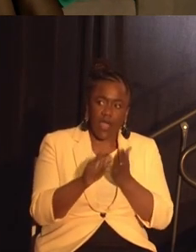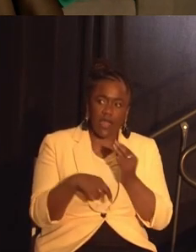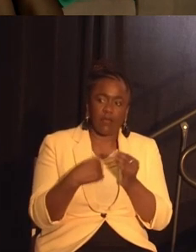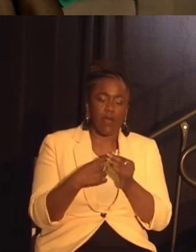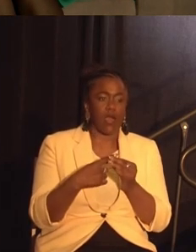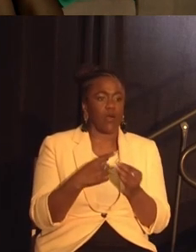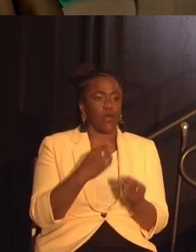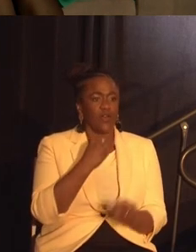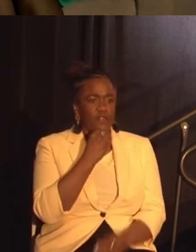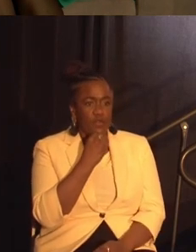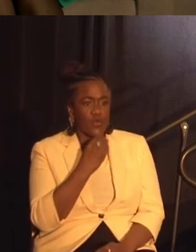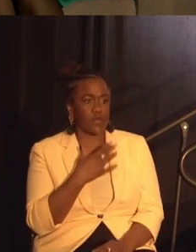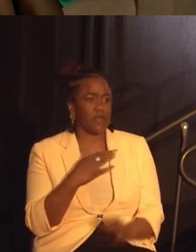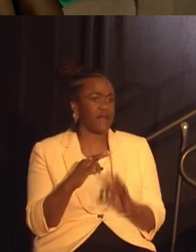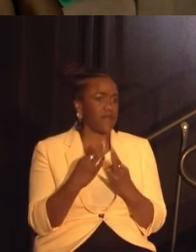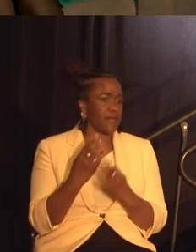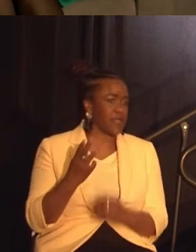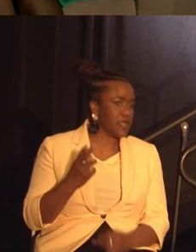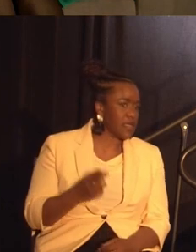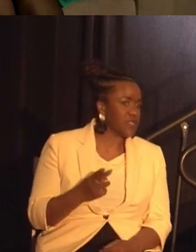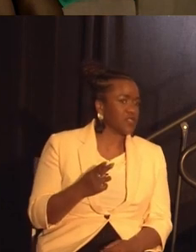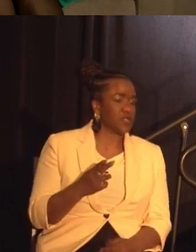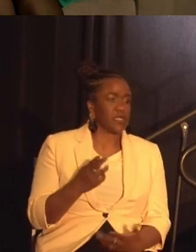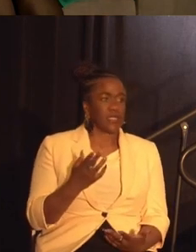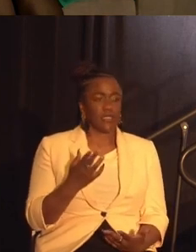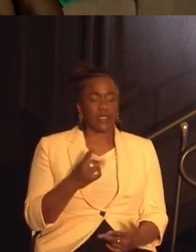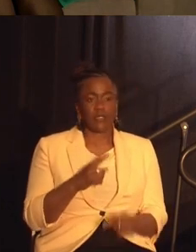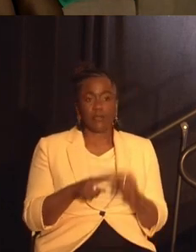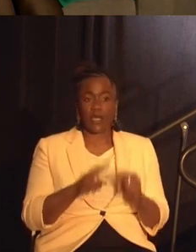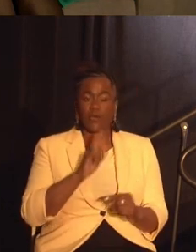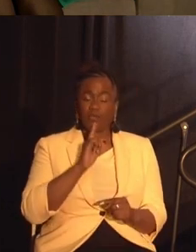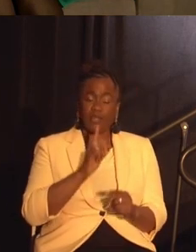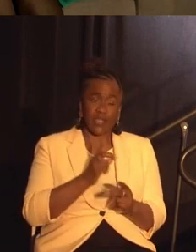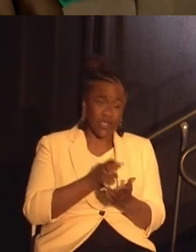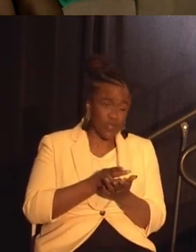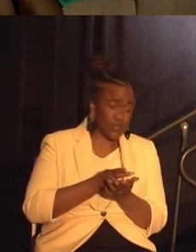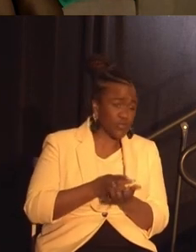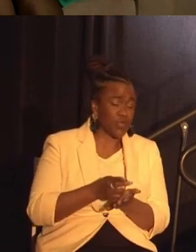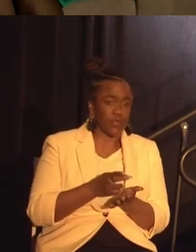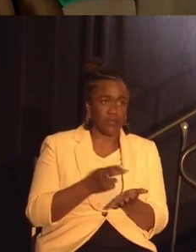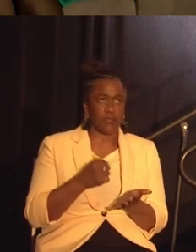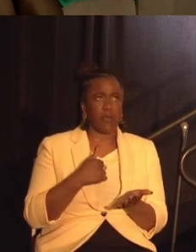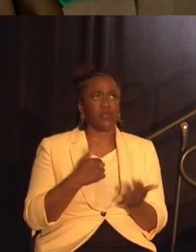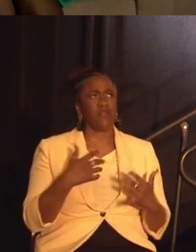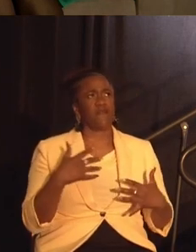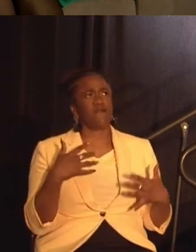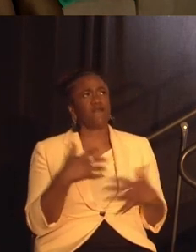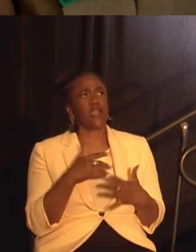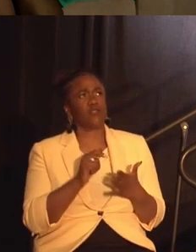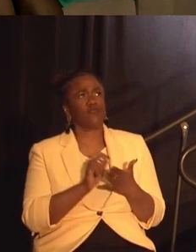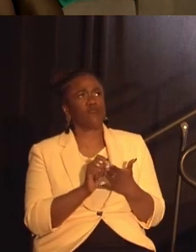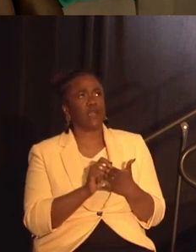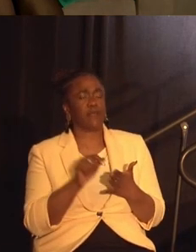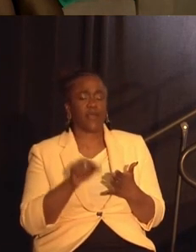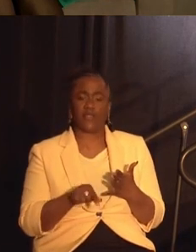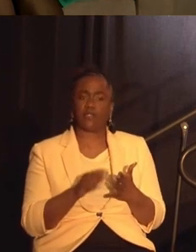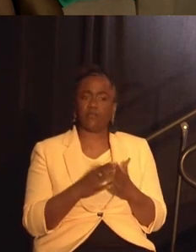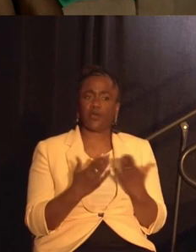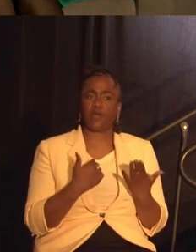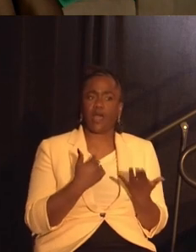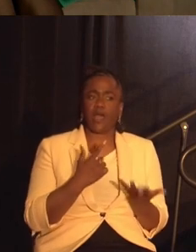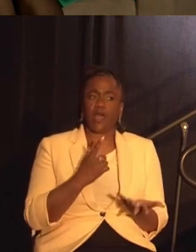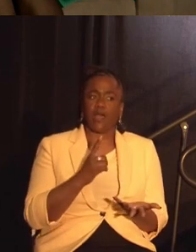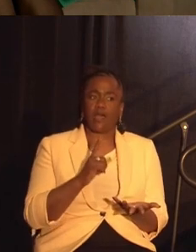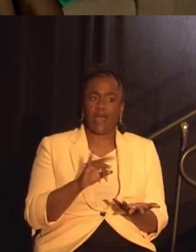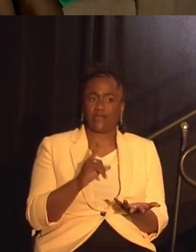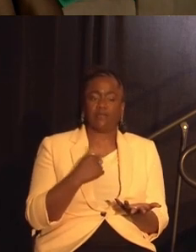food and, you know, my family's history in this memoir. But like the true, like what I was really afraid to write about in this book, which I ultimately